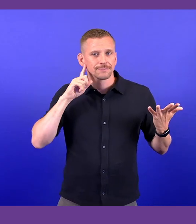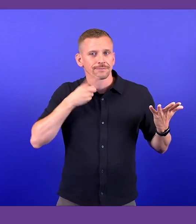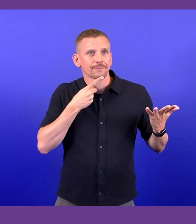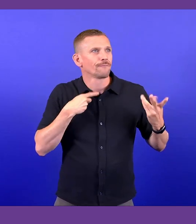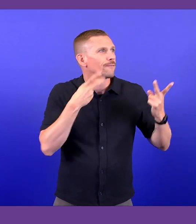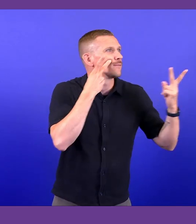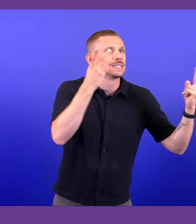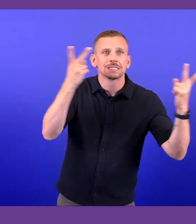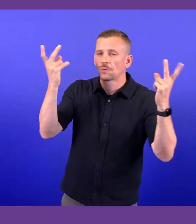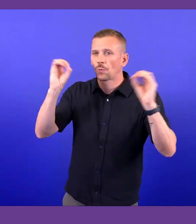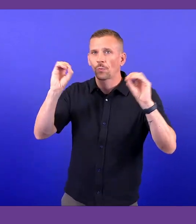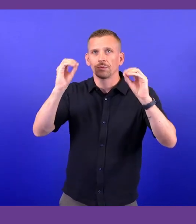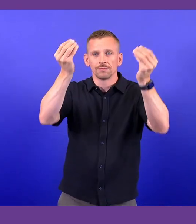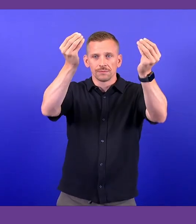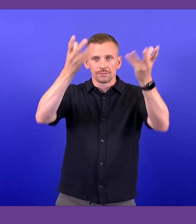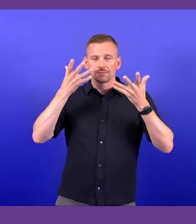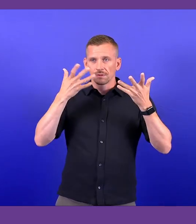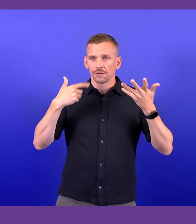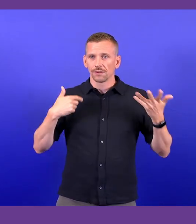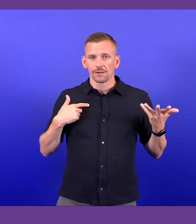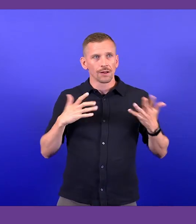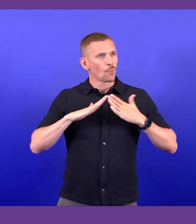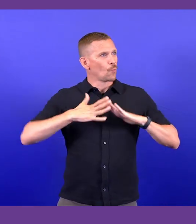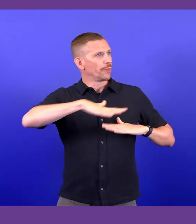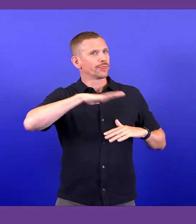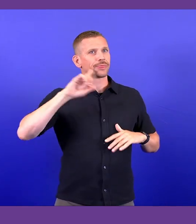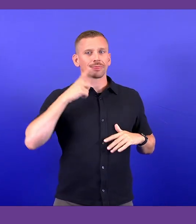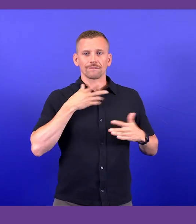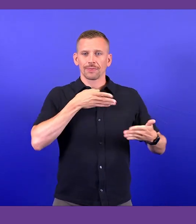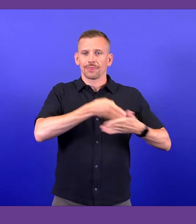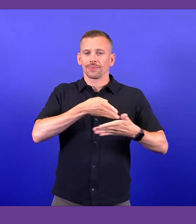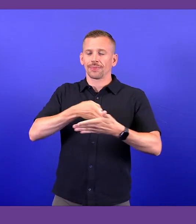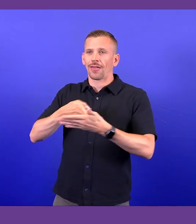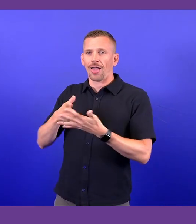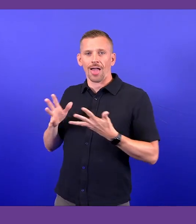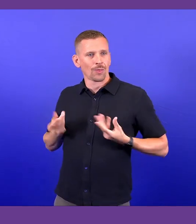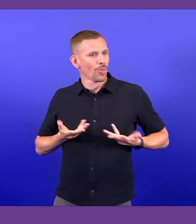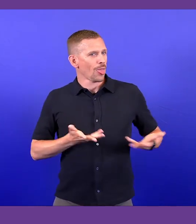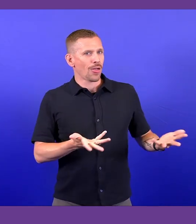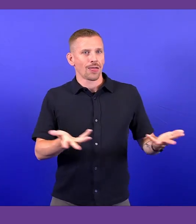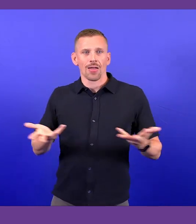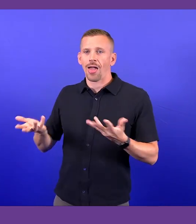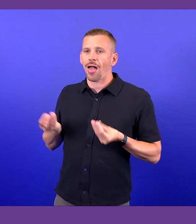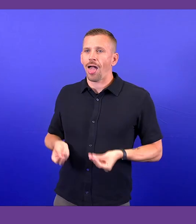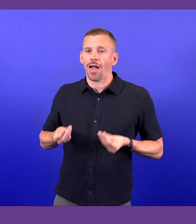So this happens to the deaf community many times. People are running out of the